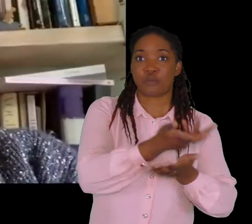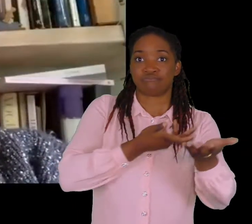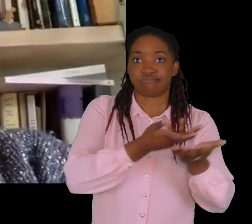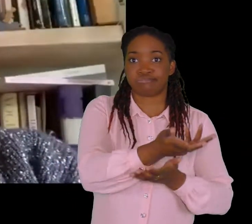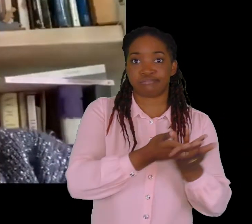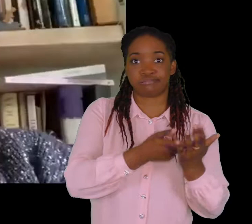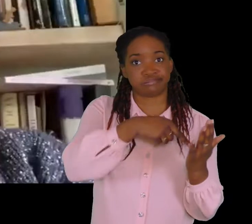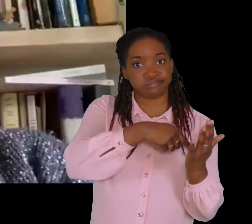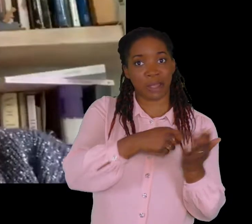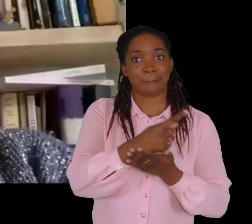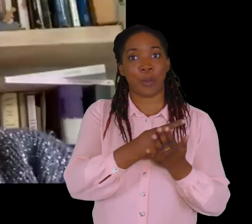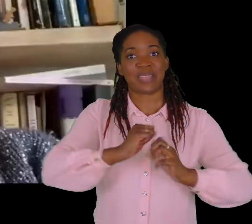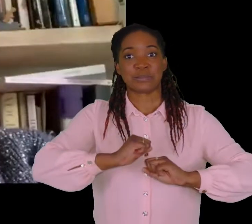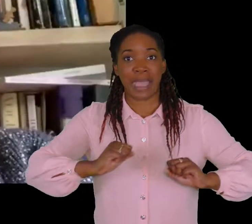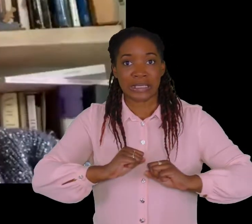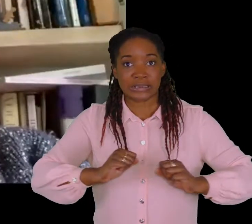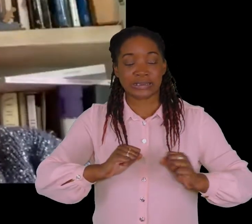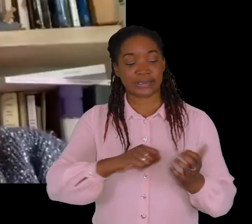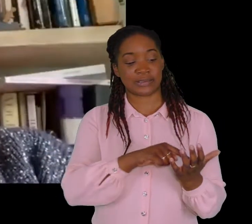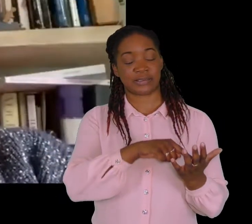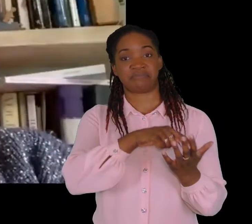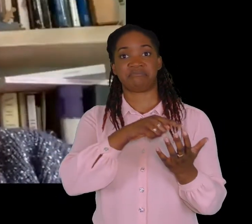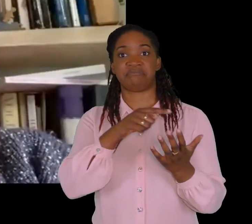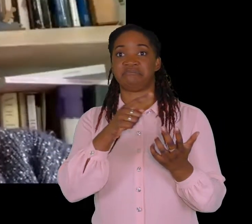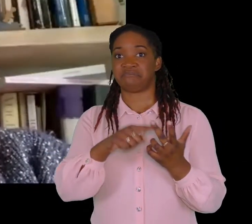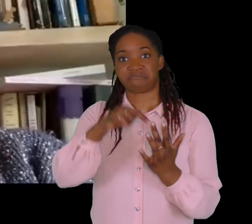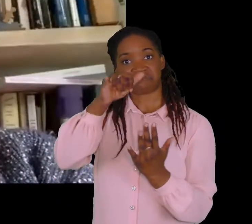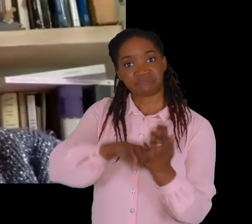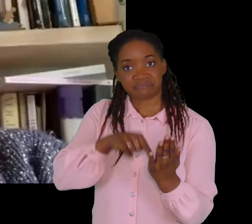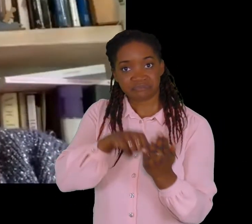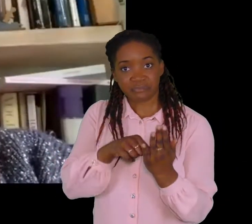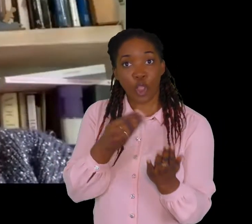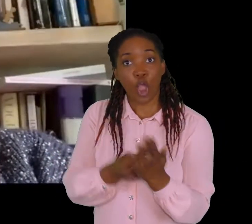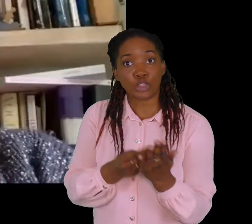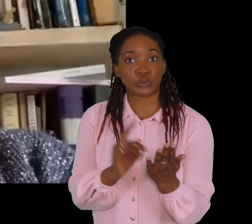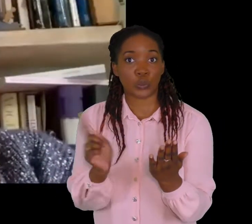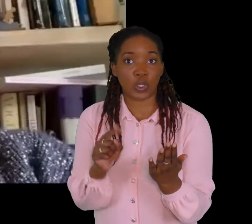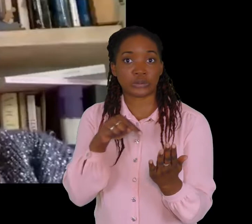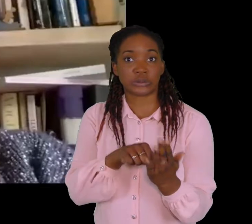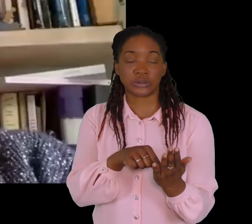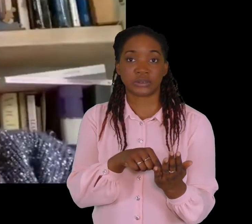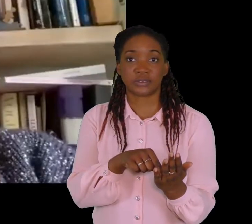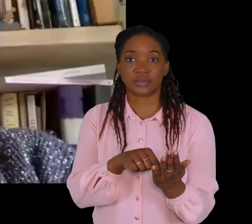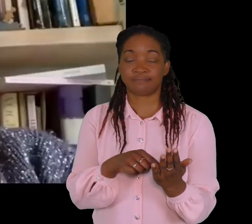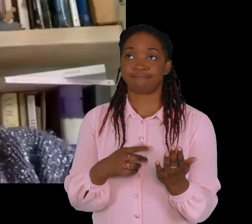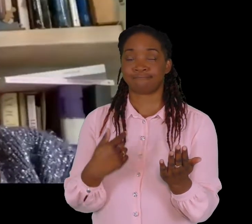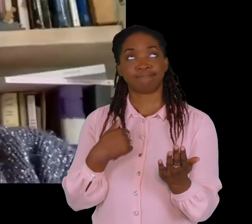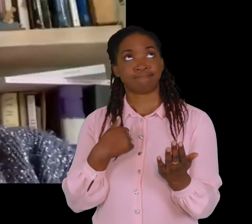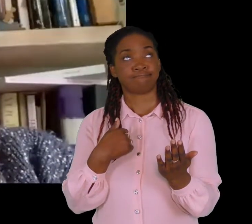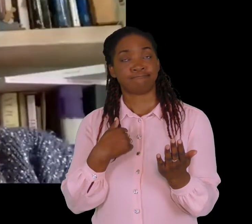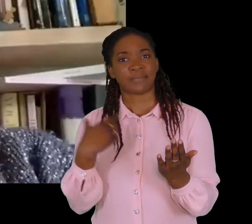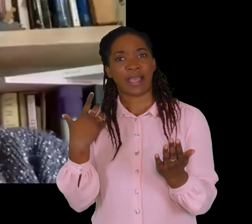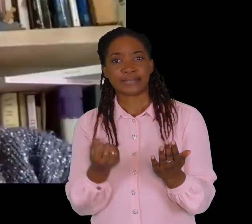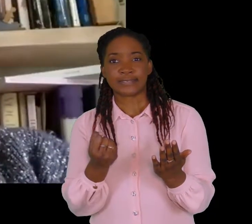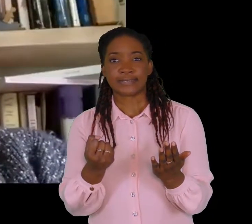correspondence about the space, I probably had how much it was going to cost, and